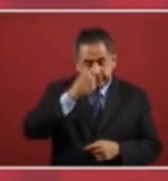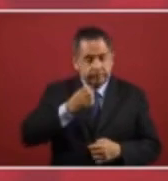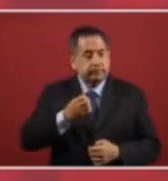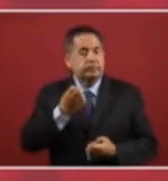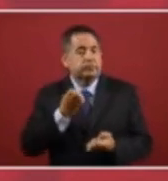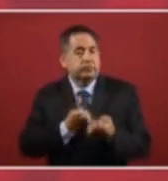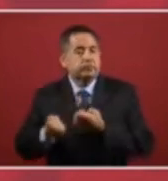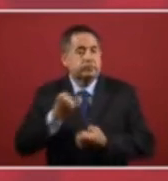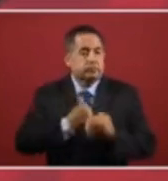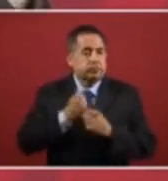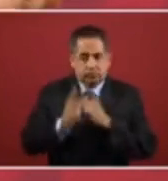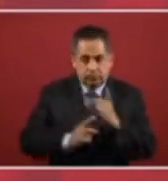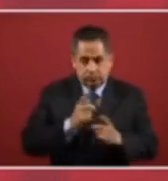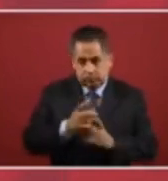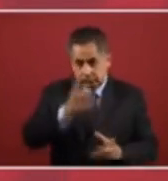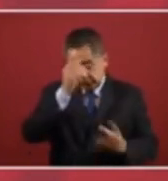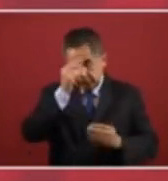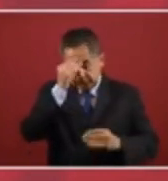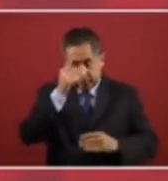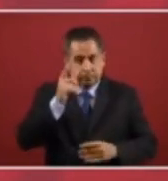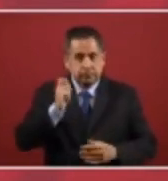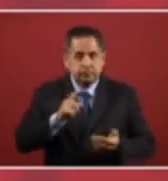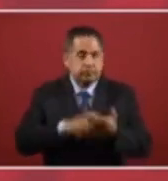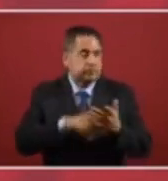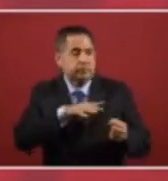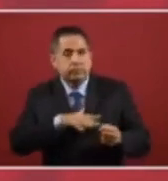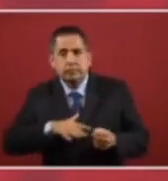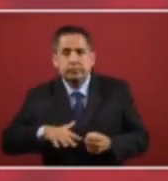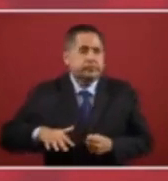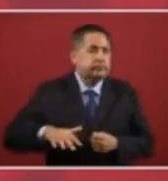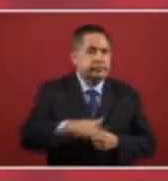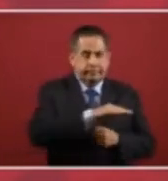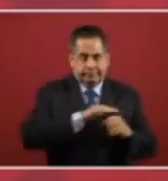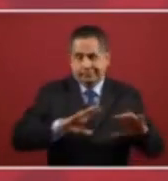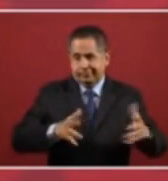they're the schools for physical education,